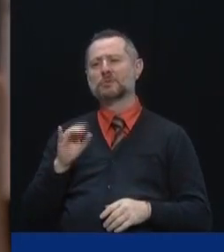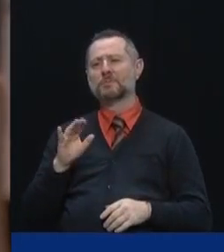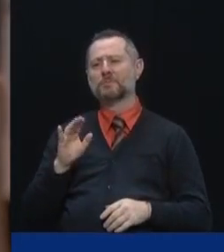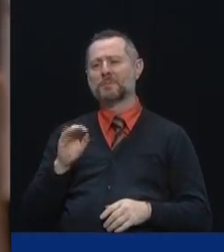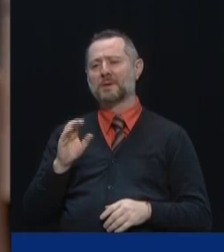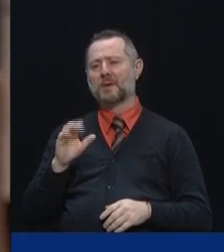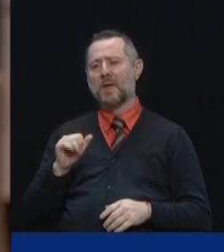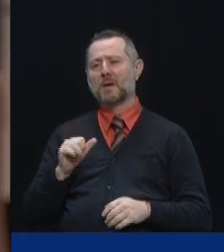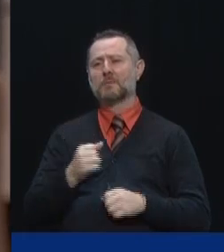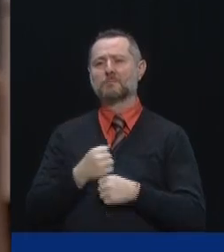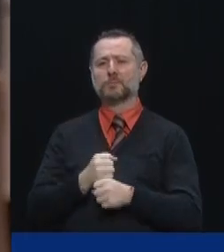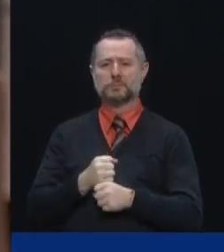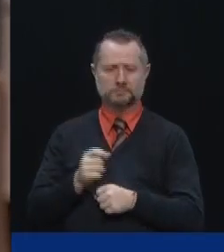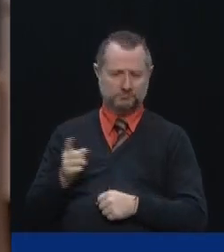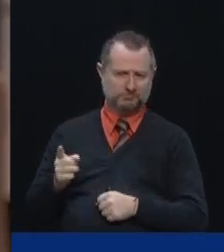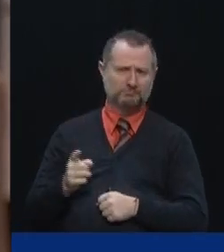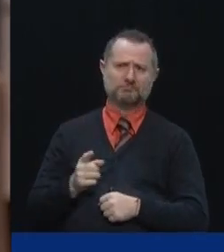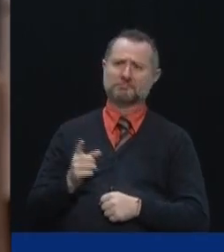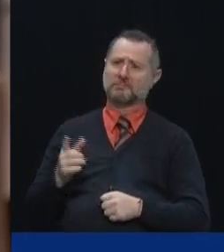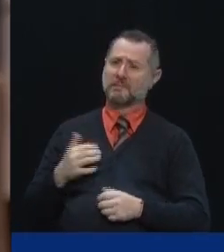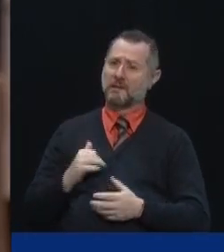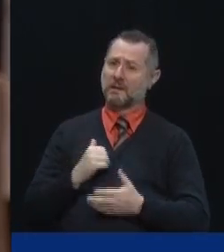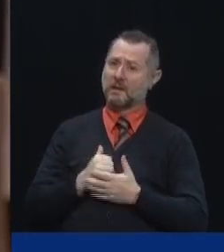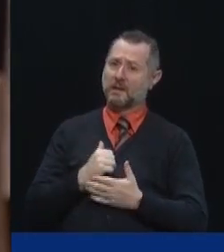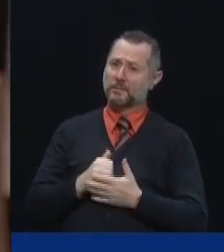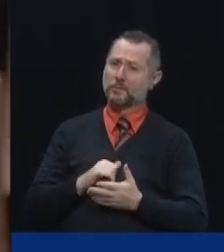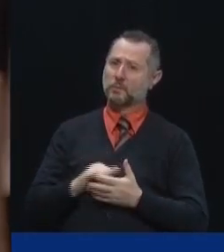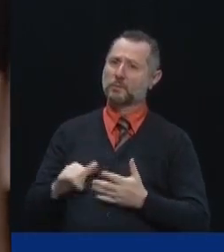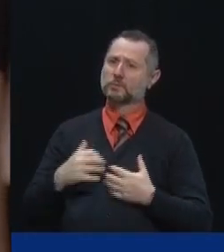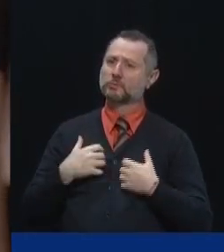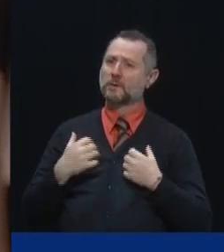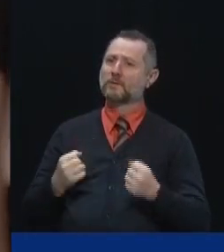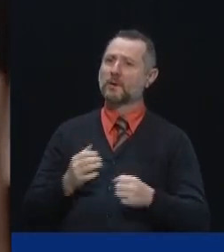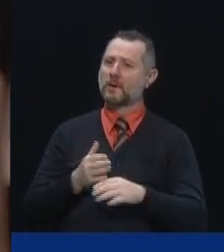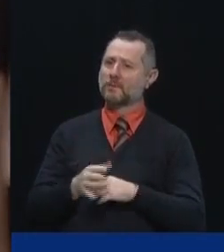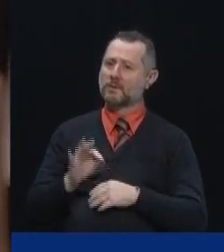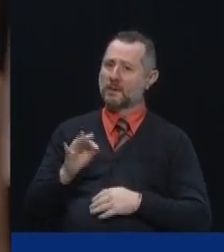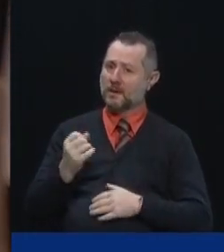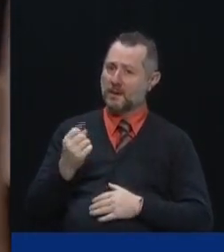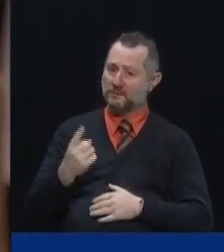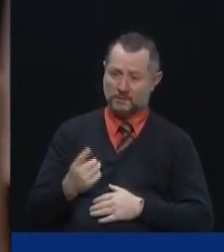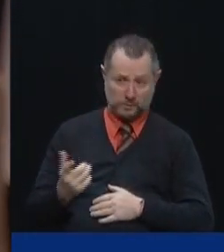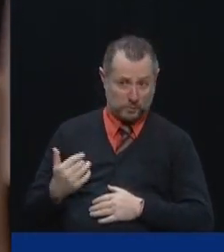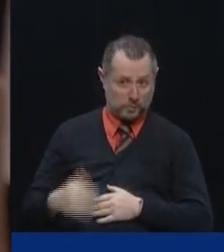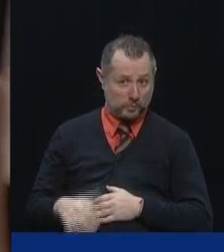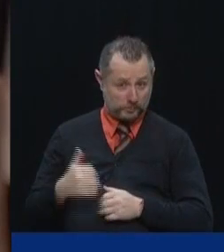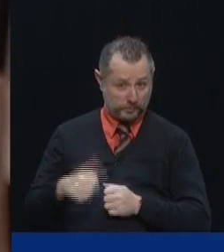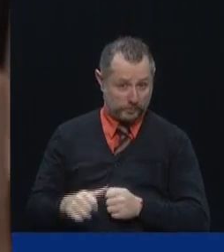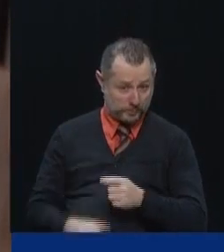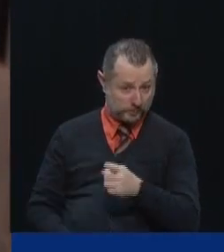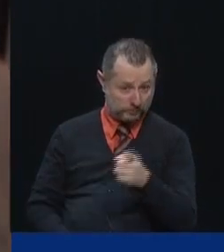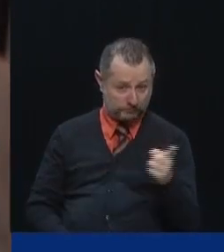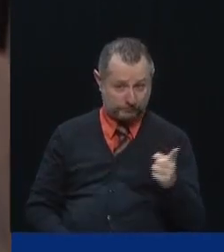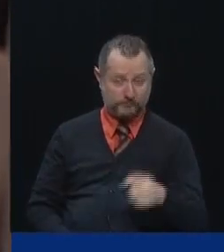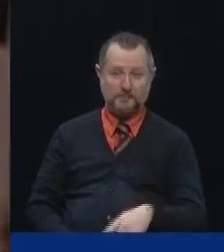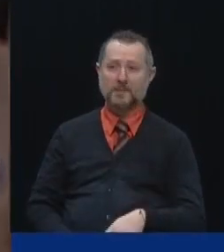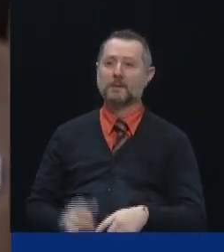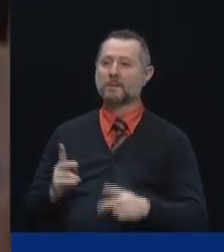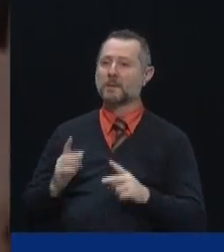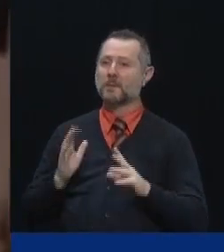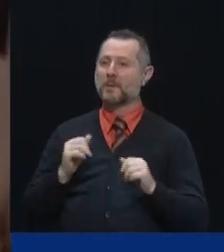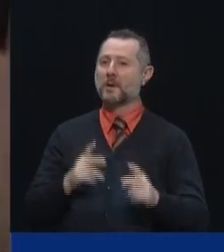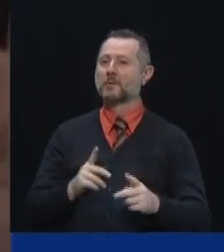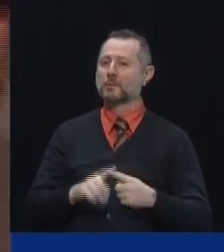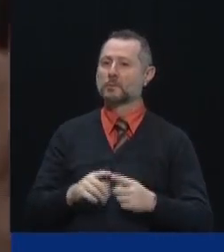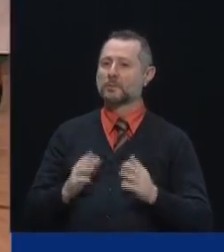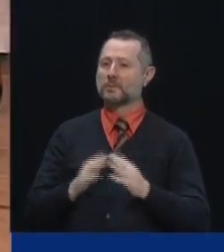Tribeca helped New York come back after 9/11, if you remember, by bringing people back to downtown Manhattan. Let's thank